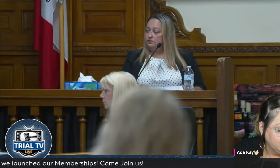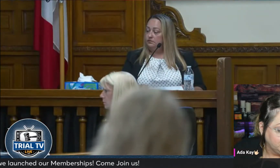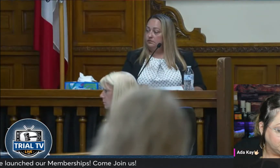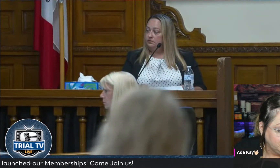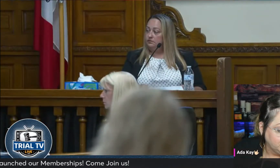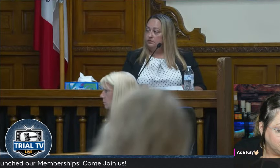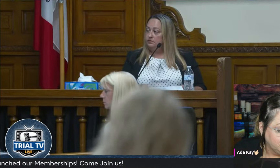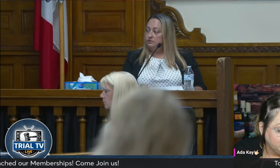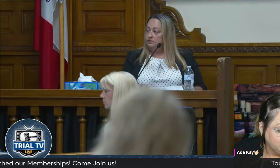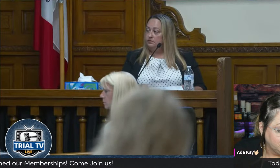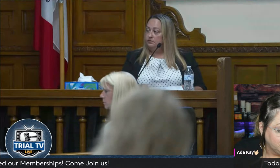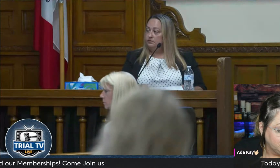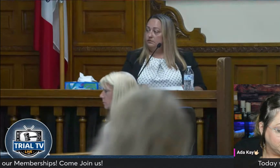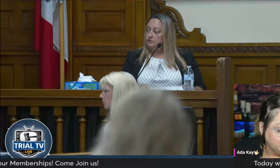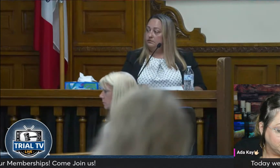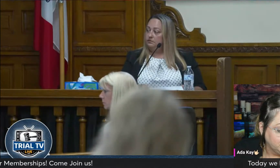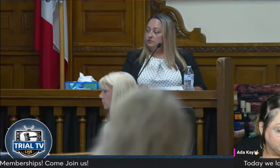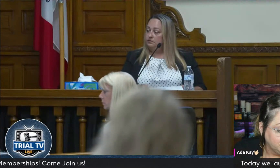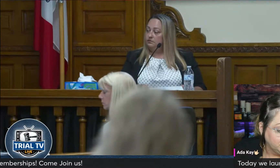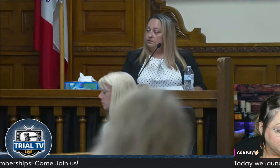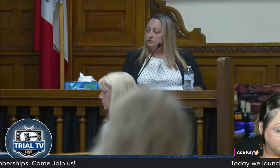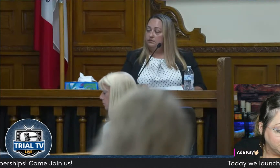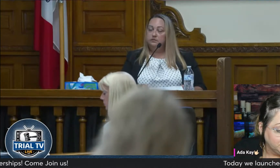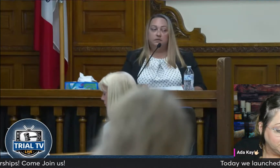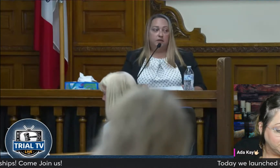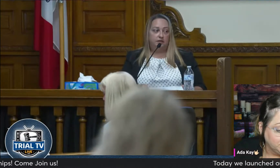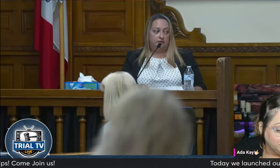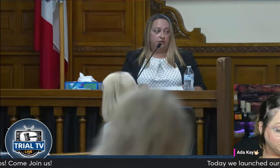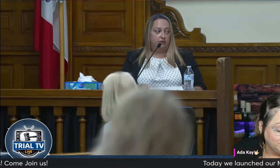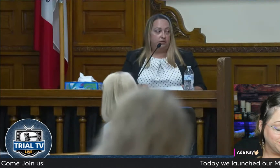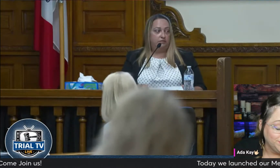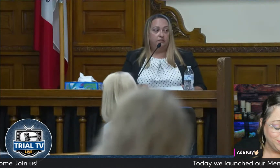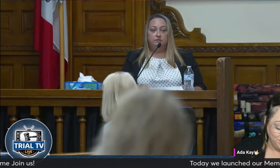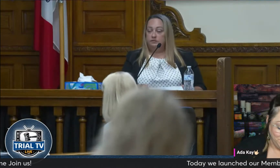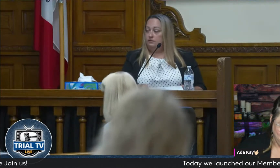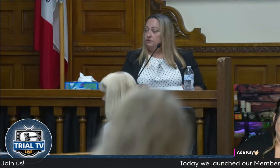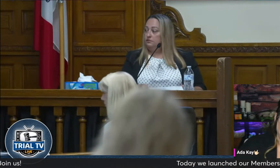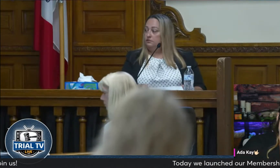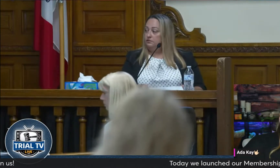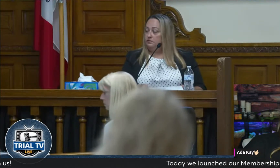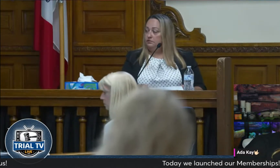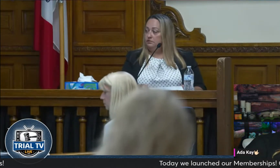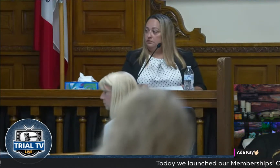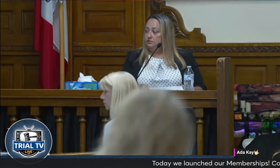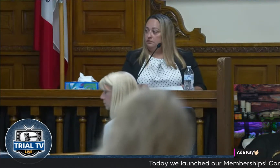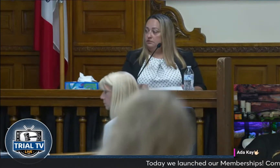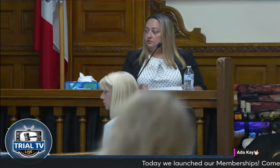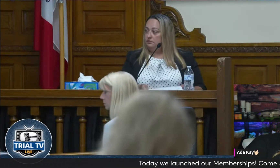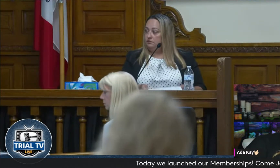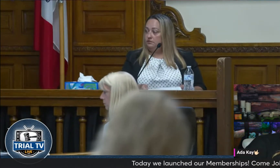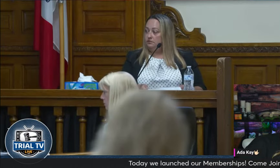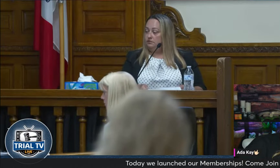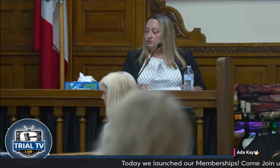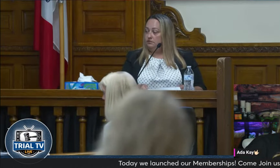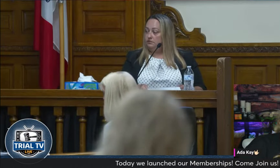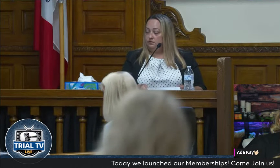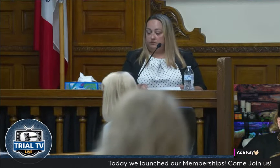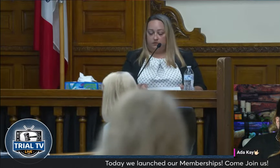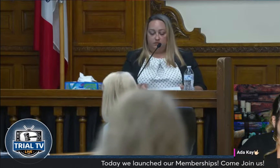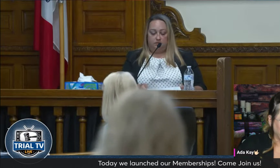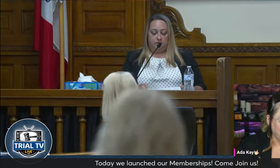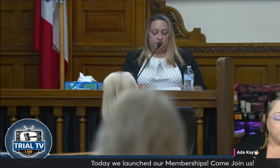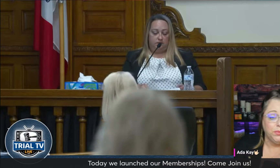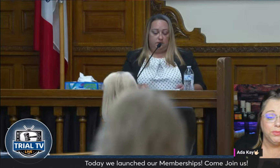Were you able to develop a DNA profile from that? Yes, I was. And whose DNA profile were you able to